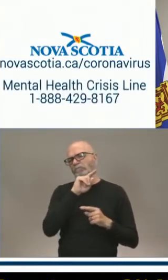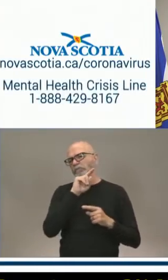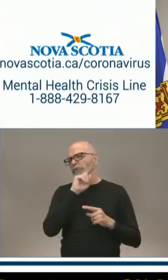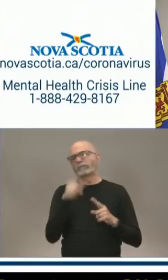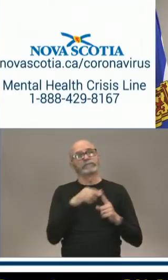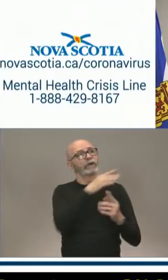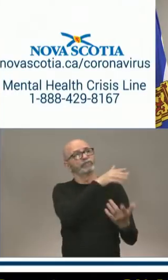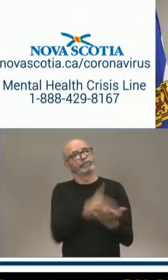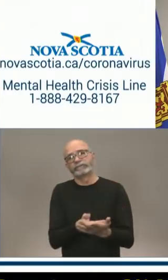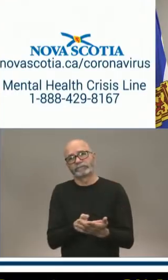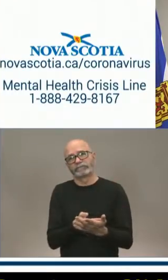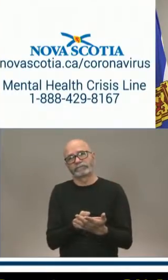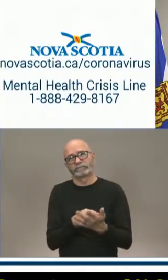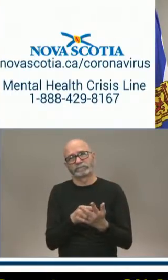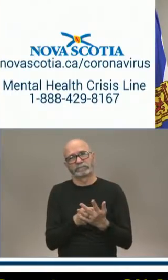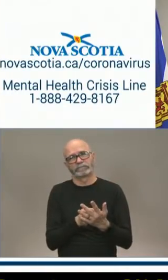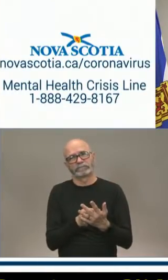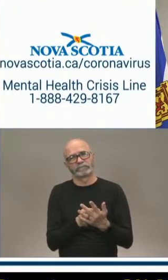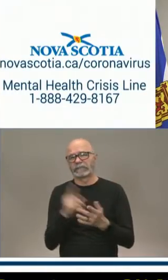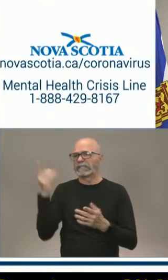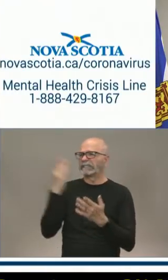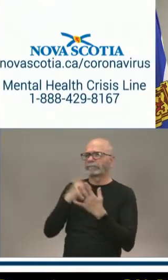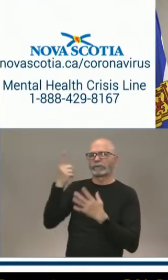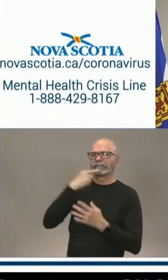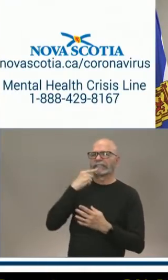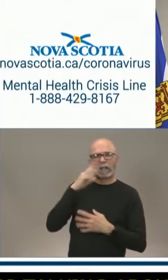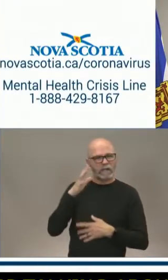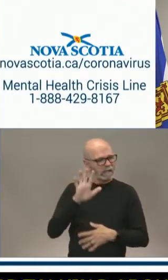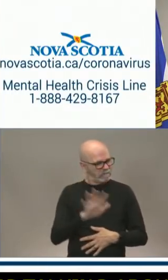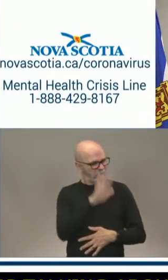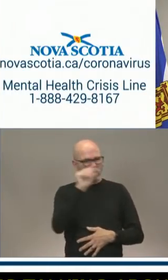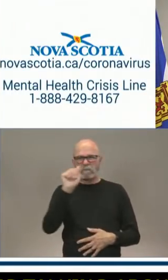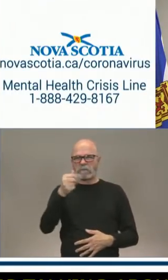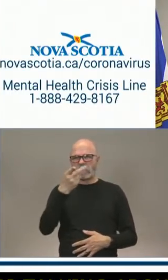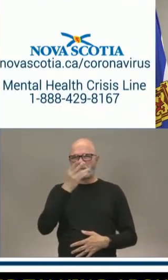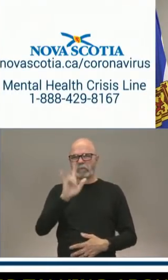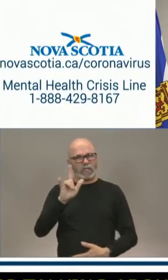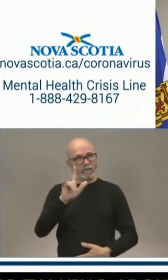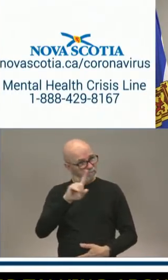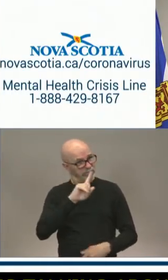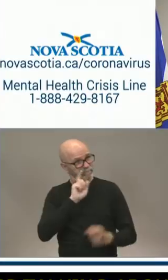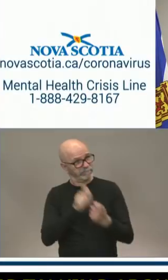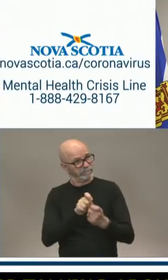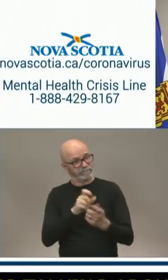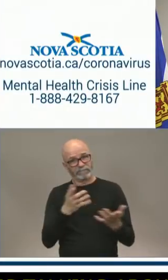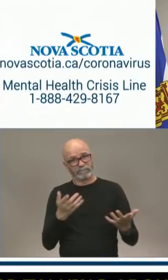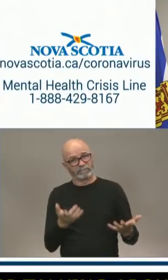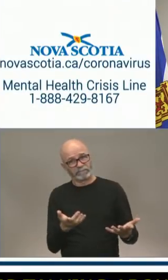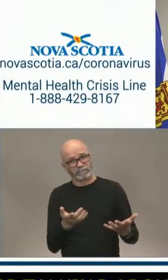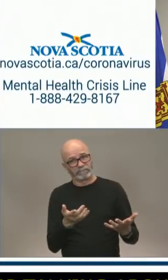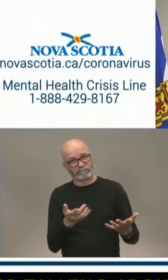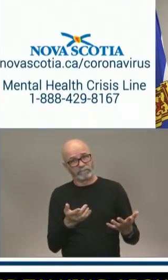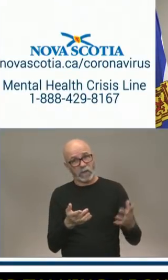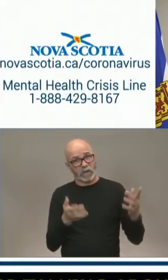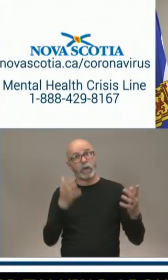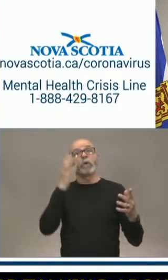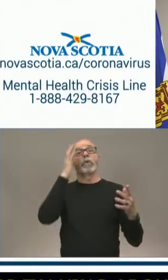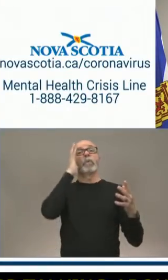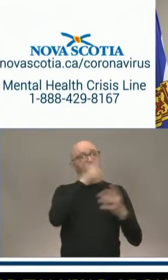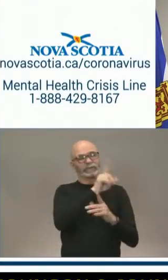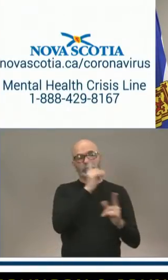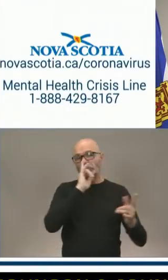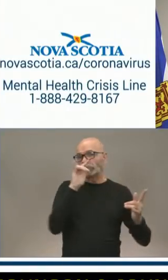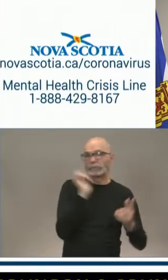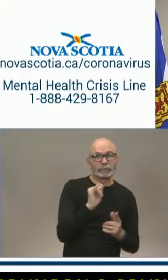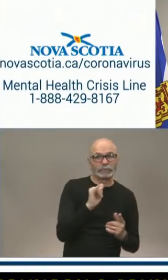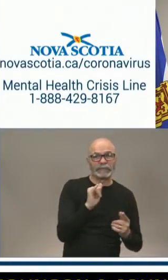I thought I heard April. And what impact do you expect it to have on rollout, on vaccines and